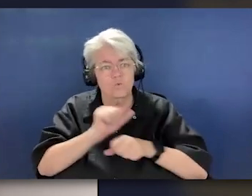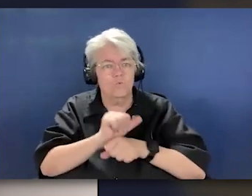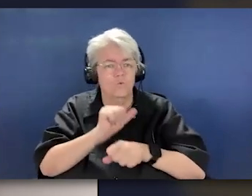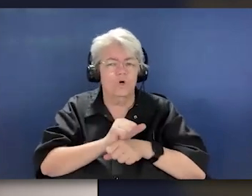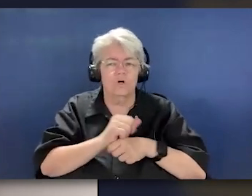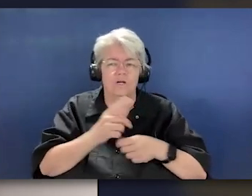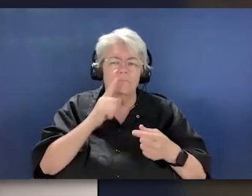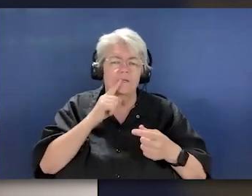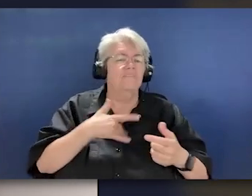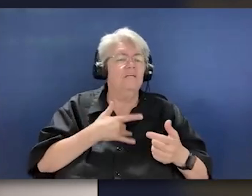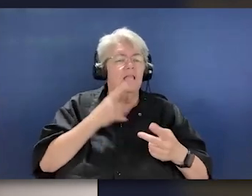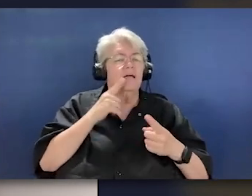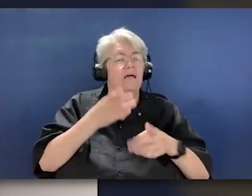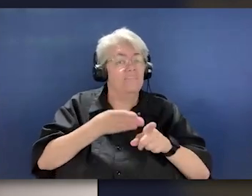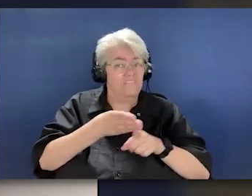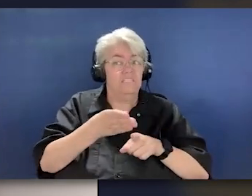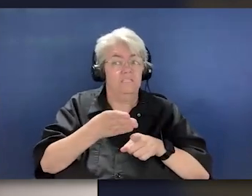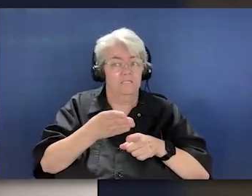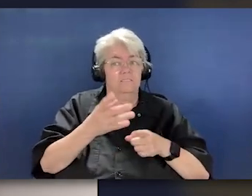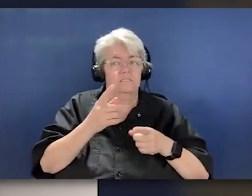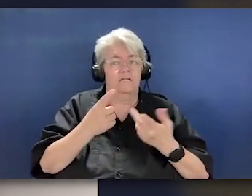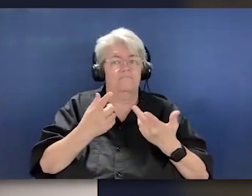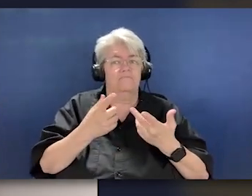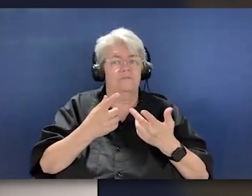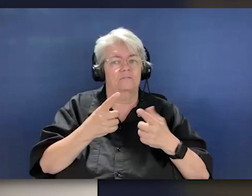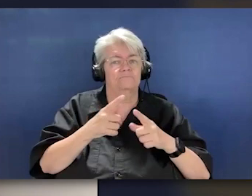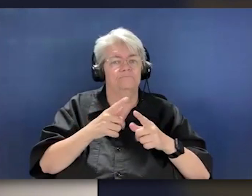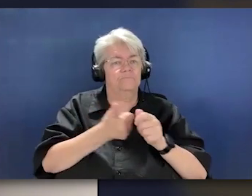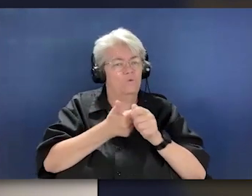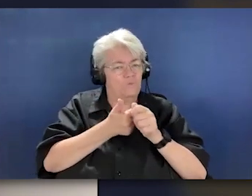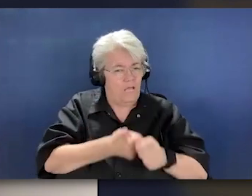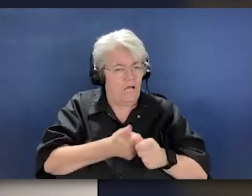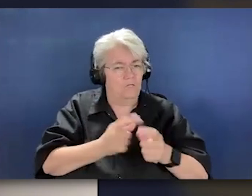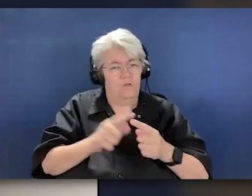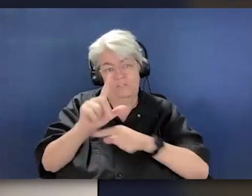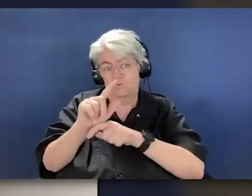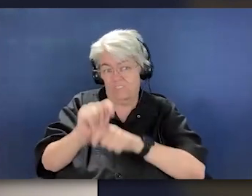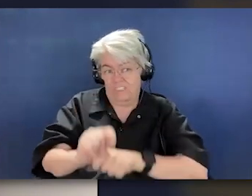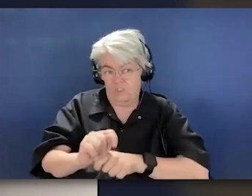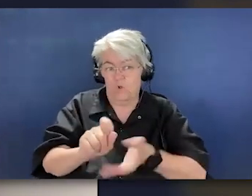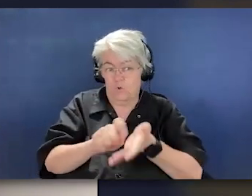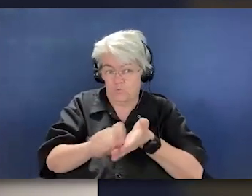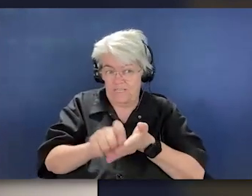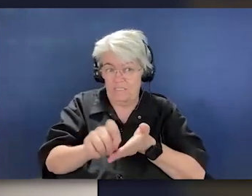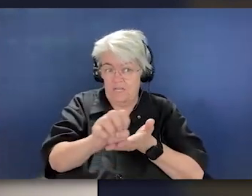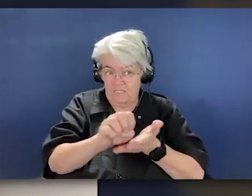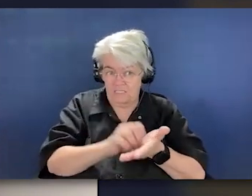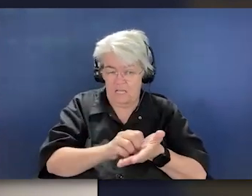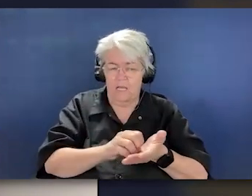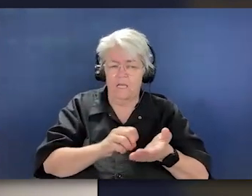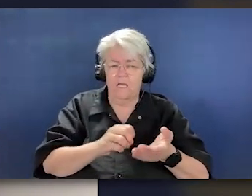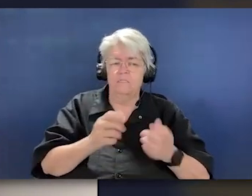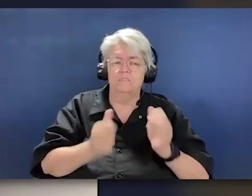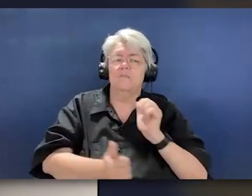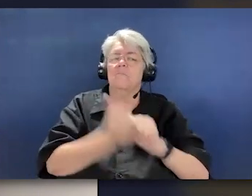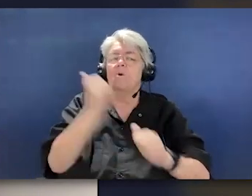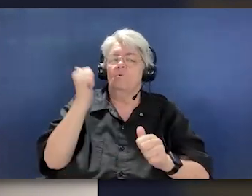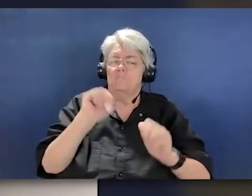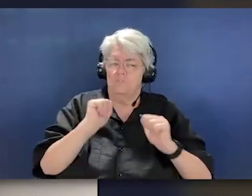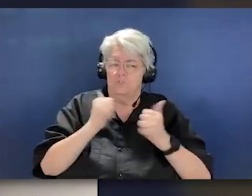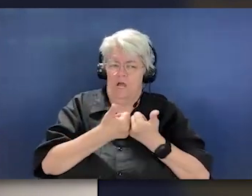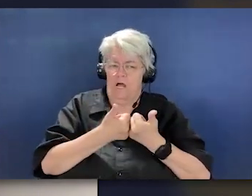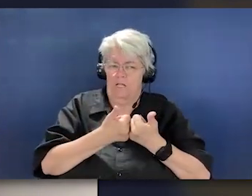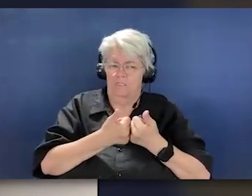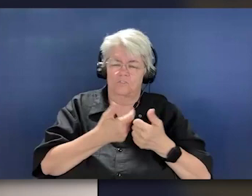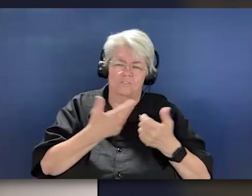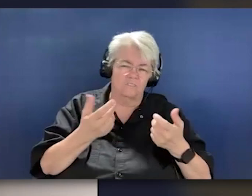like the fields that have relied on the traditional written essay are really facing the most challenge, that, the sort